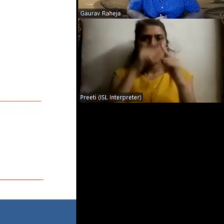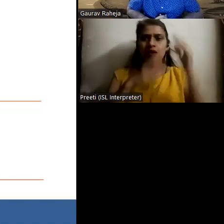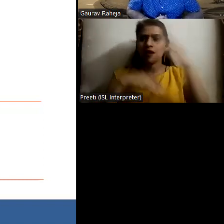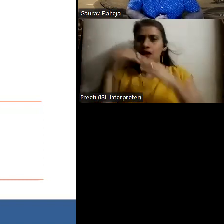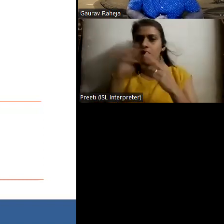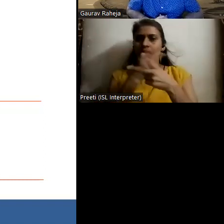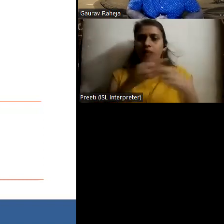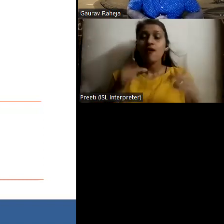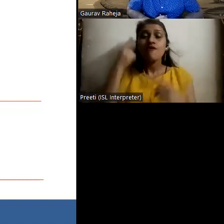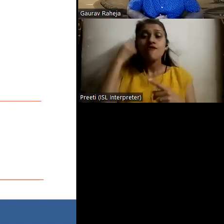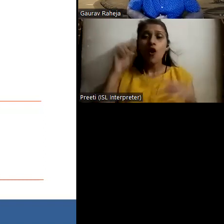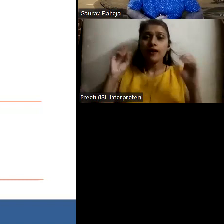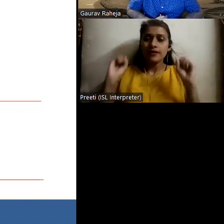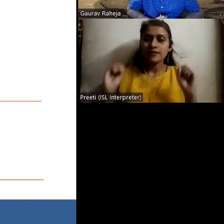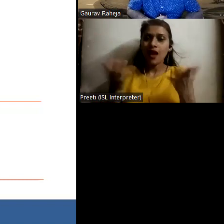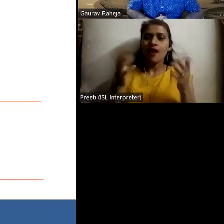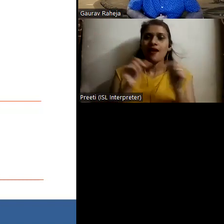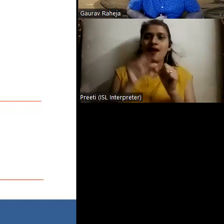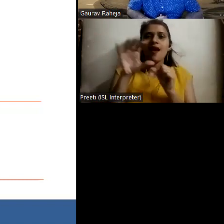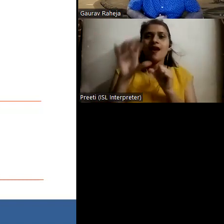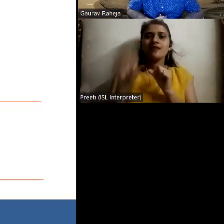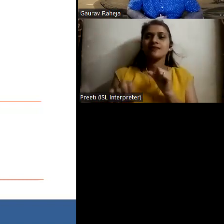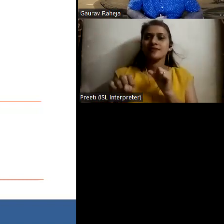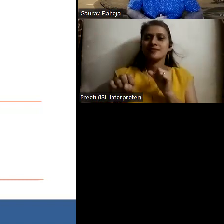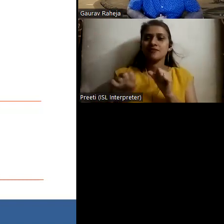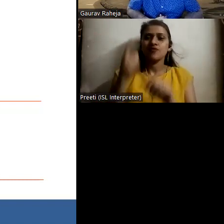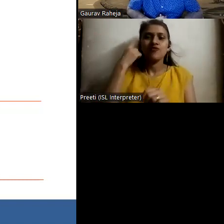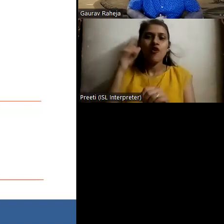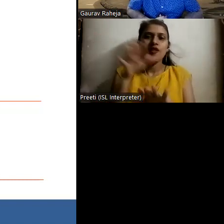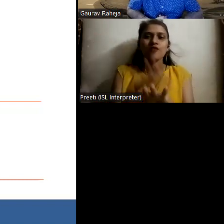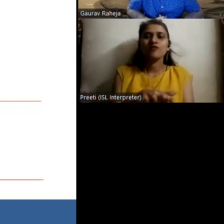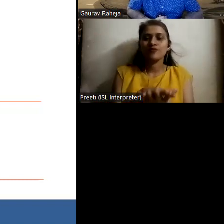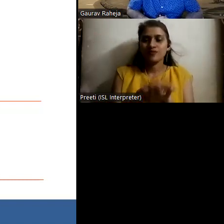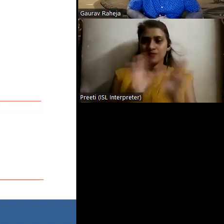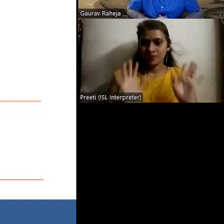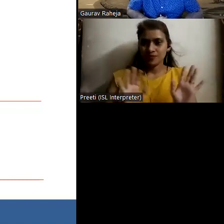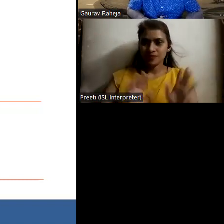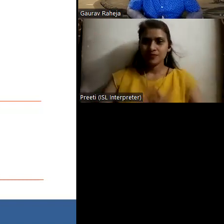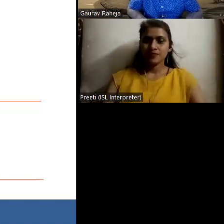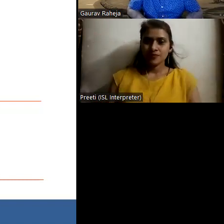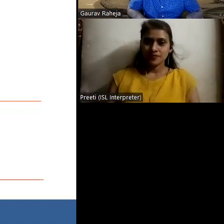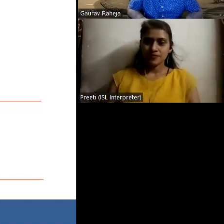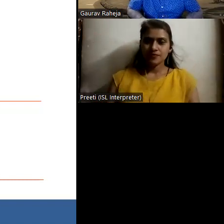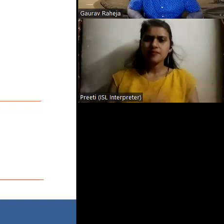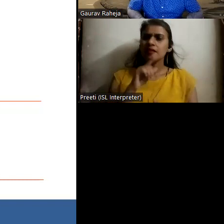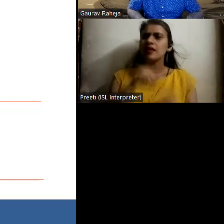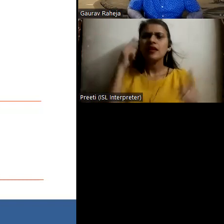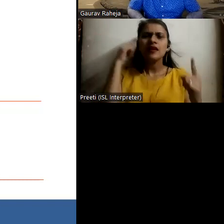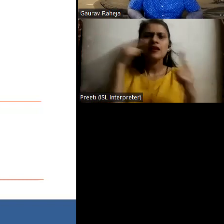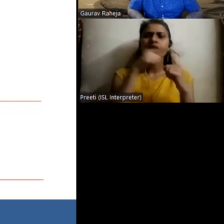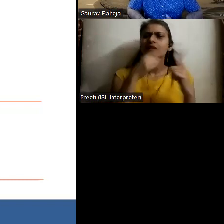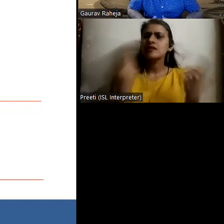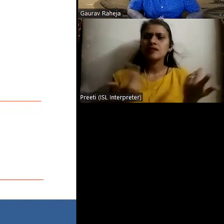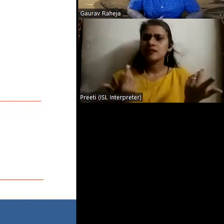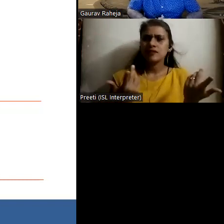Inclusion, right? This is not an end, this is just a beginning, friends. And I also have a purpose to tell you. You must